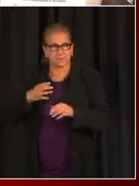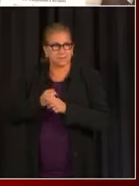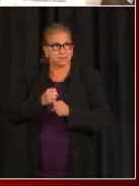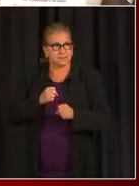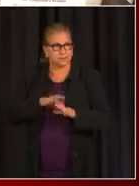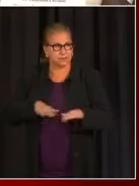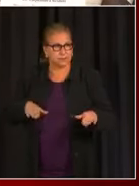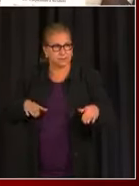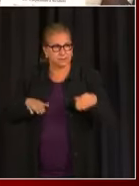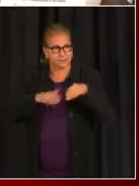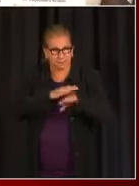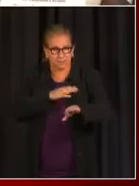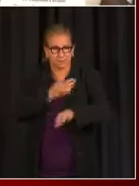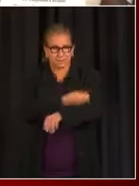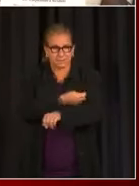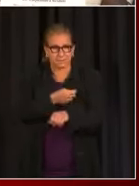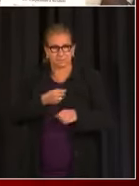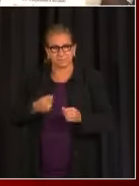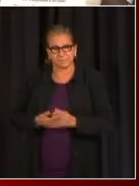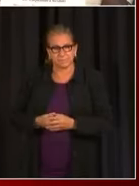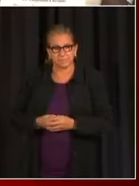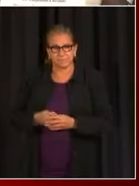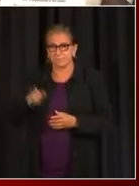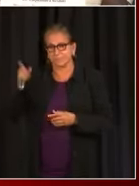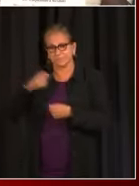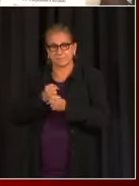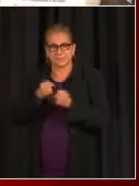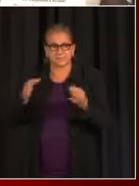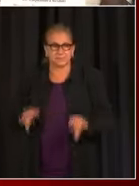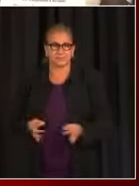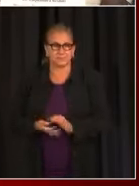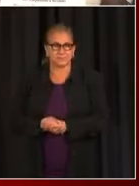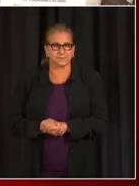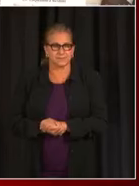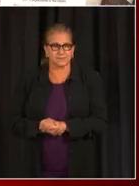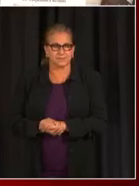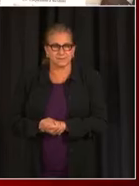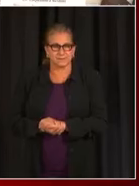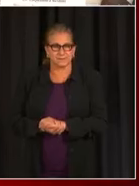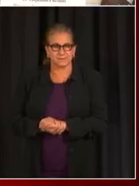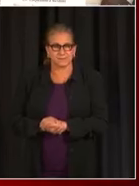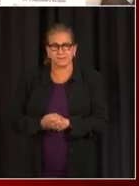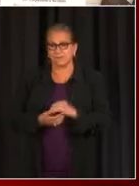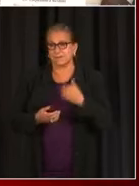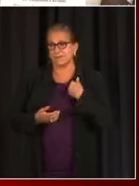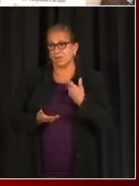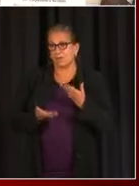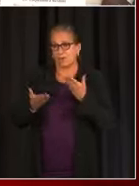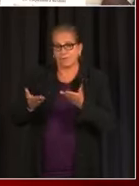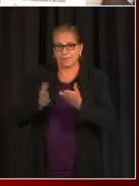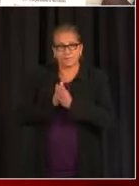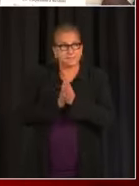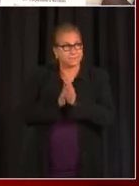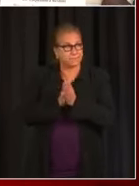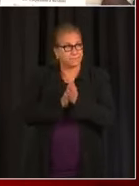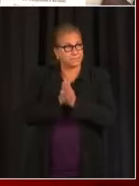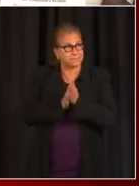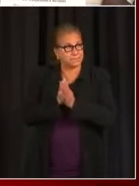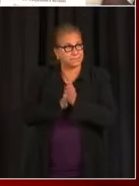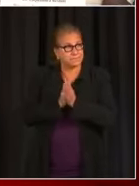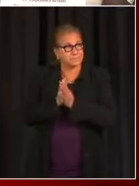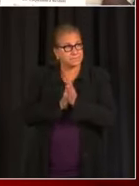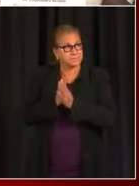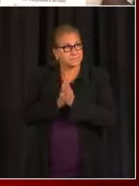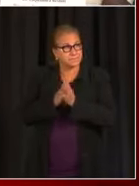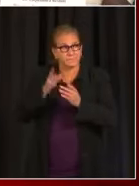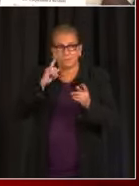and information, allowing us to see how the incentive programs that were put in place through the end of September are working for our